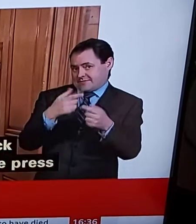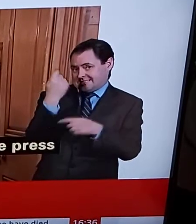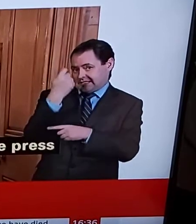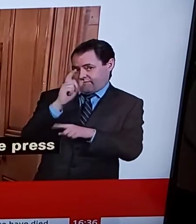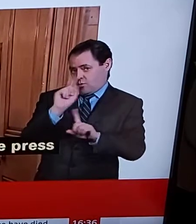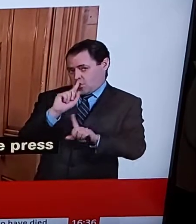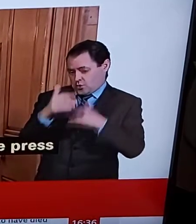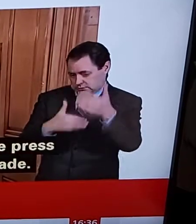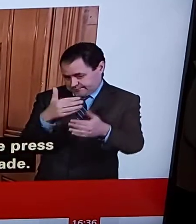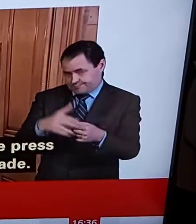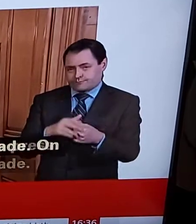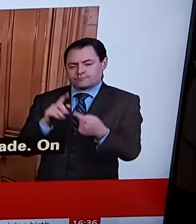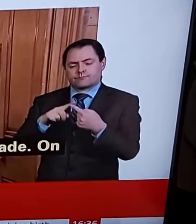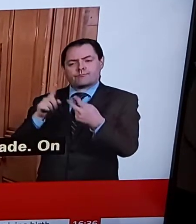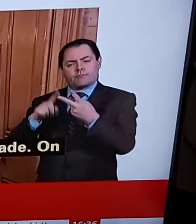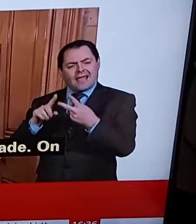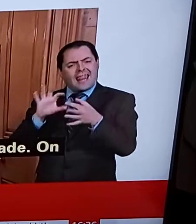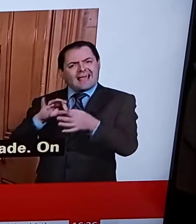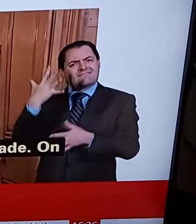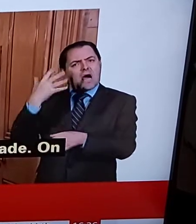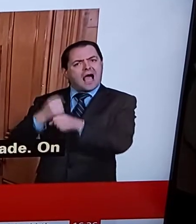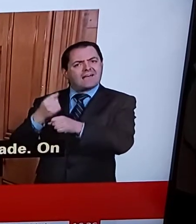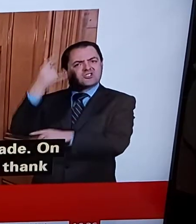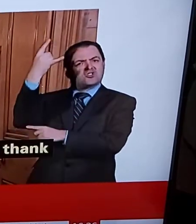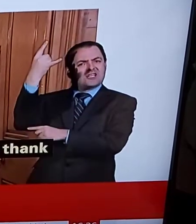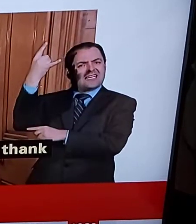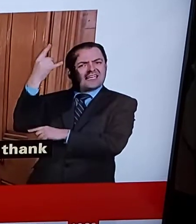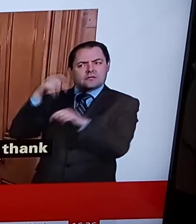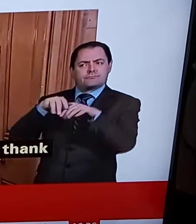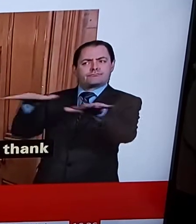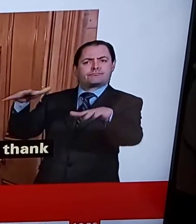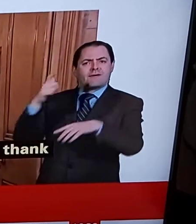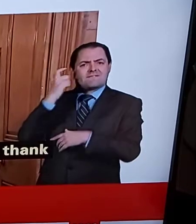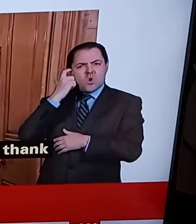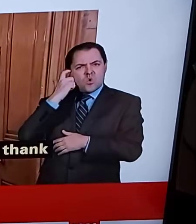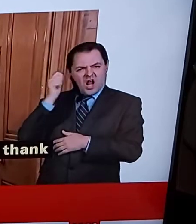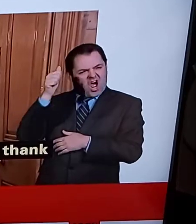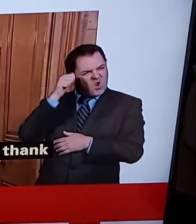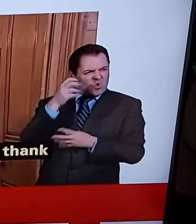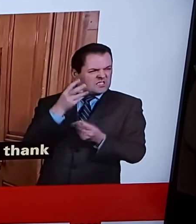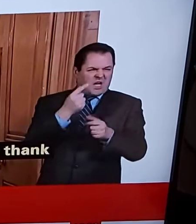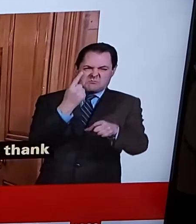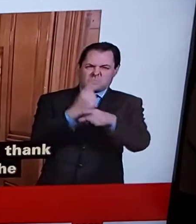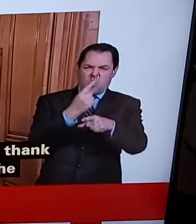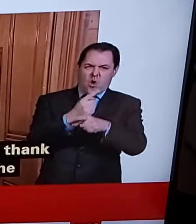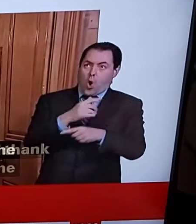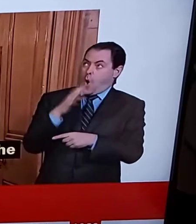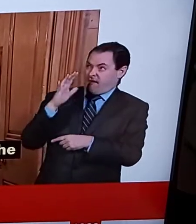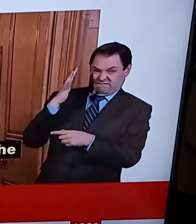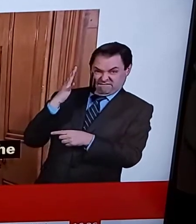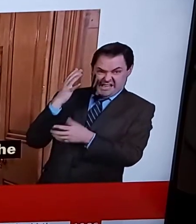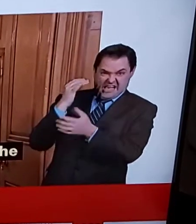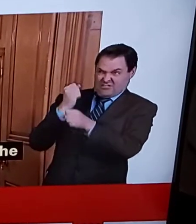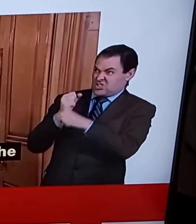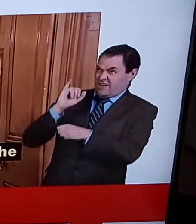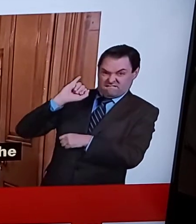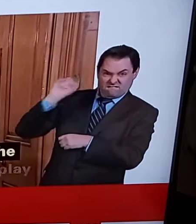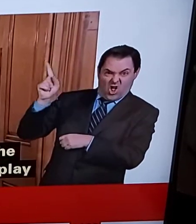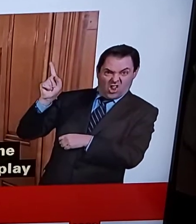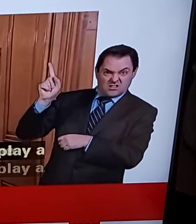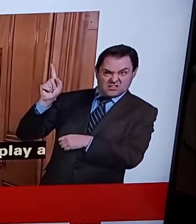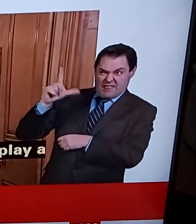thank you again for mentioning it. The stories now have got about that they play a role in the spread of the disease. That's